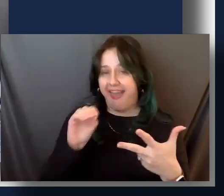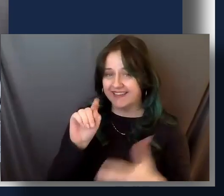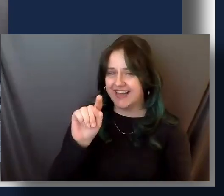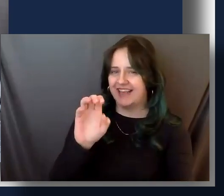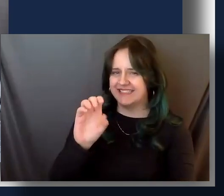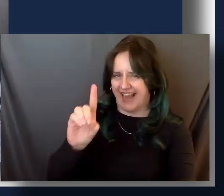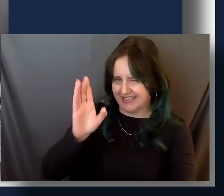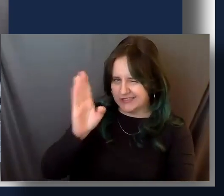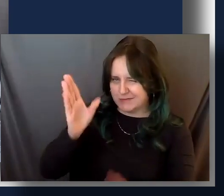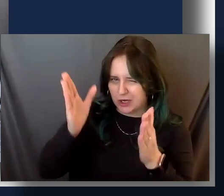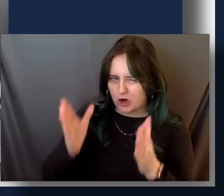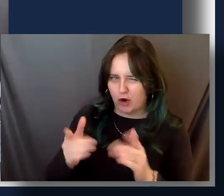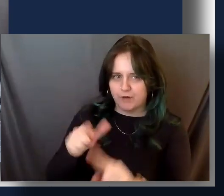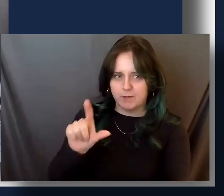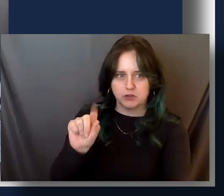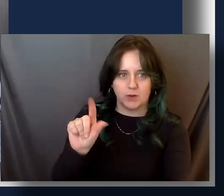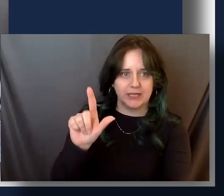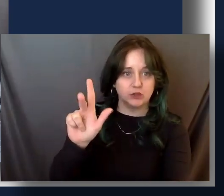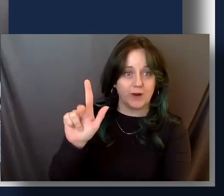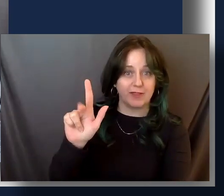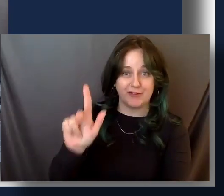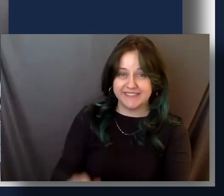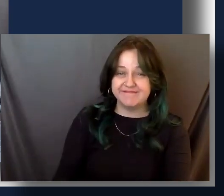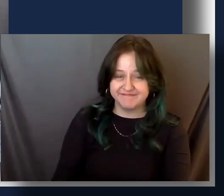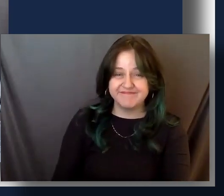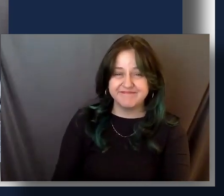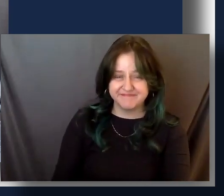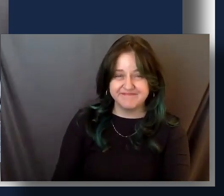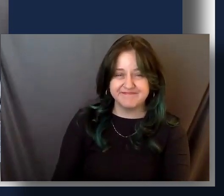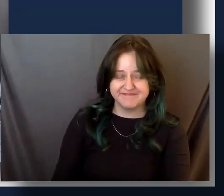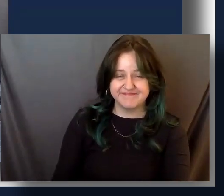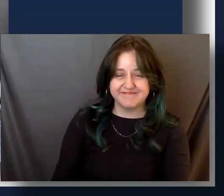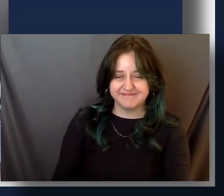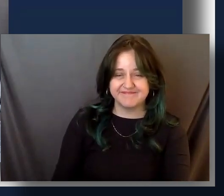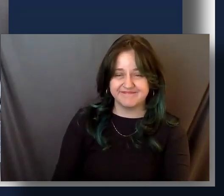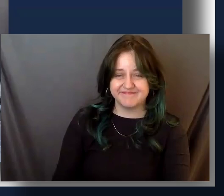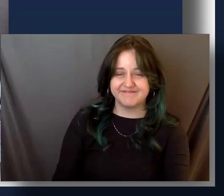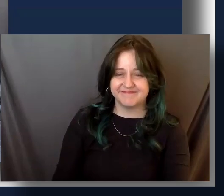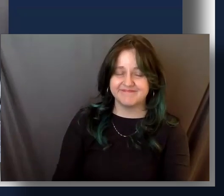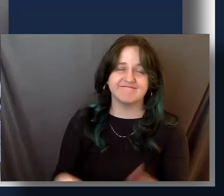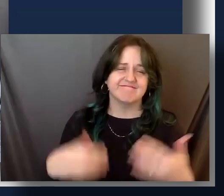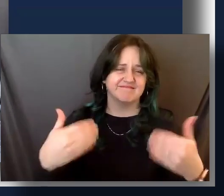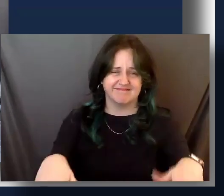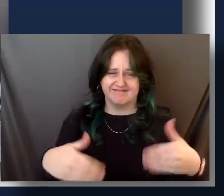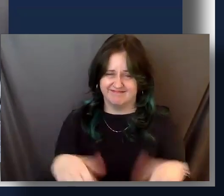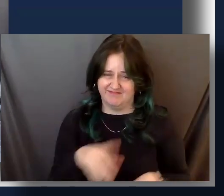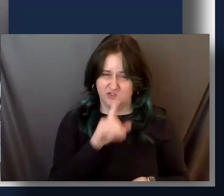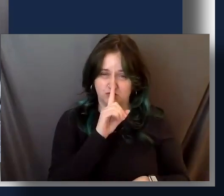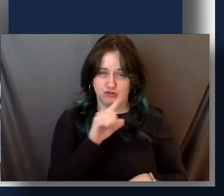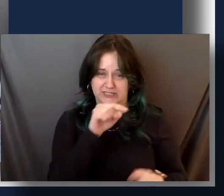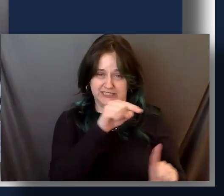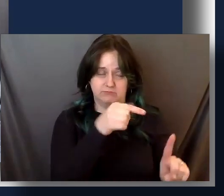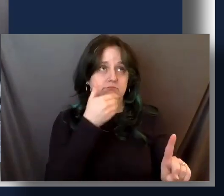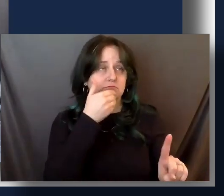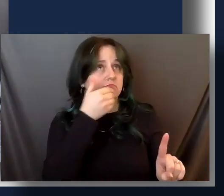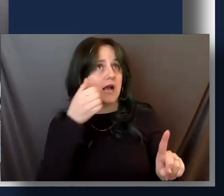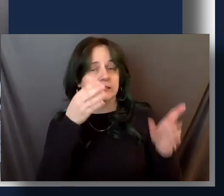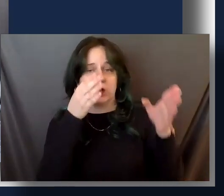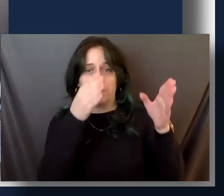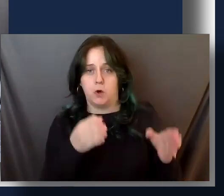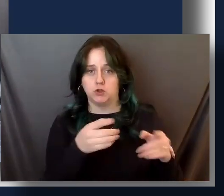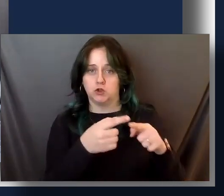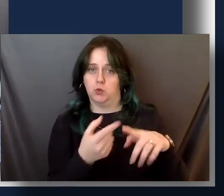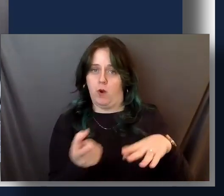TED 2023 speaker. Uh, and uh, and so I think that there is nobody